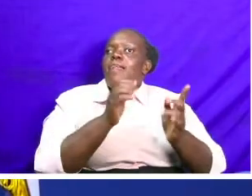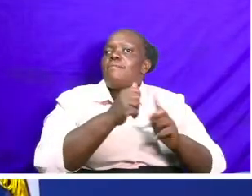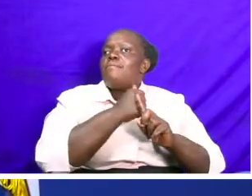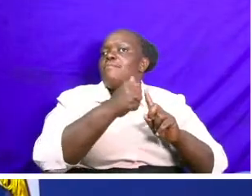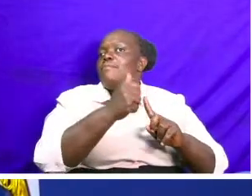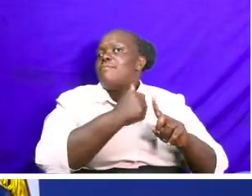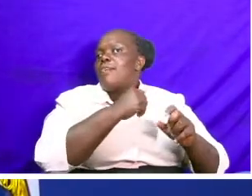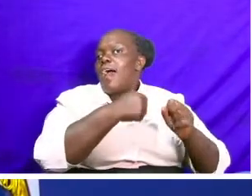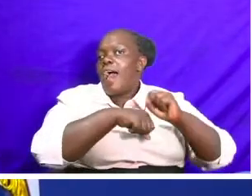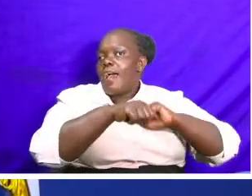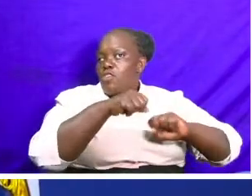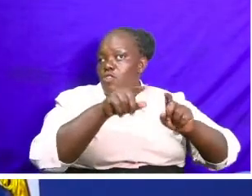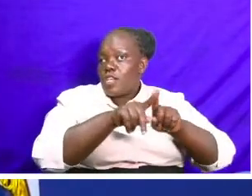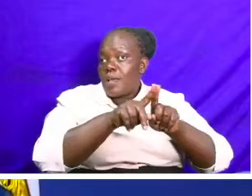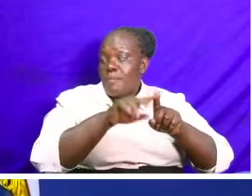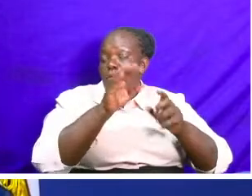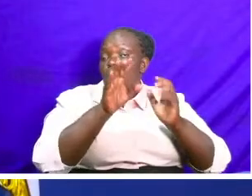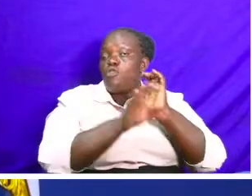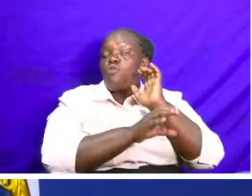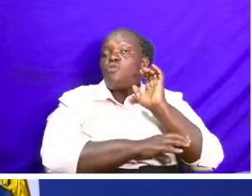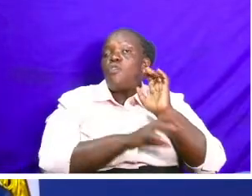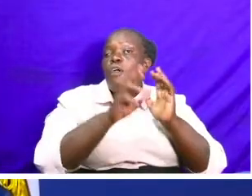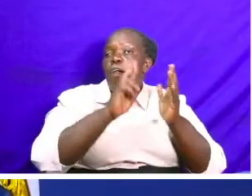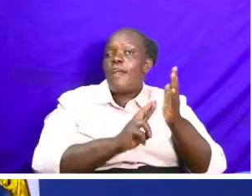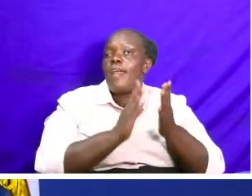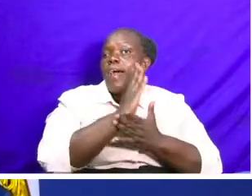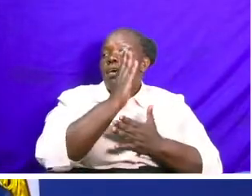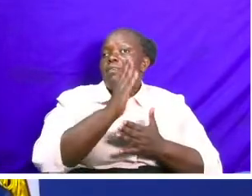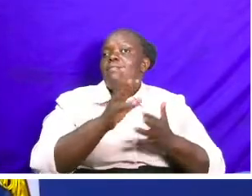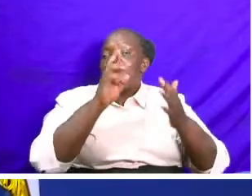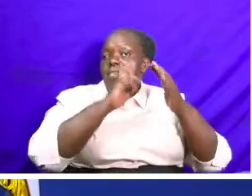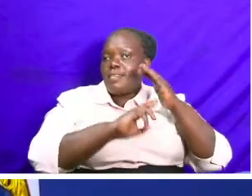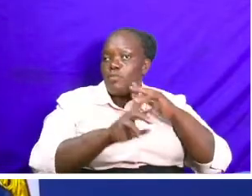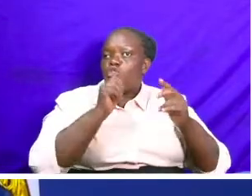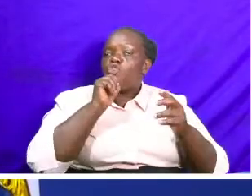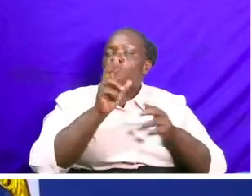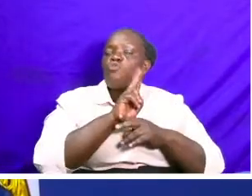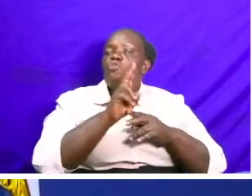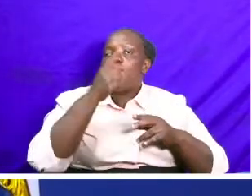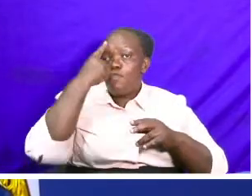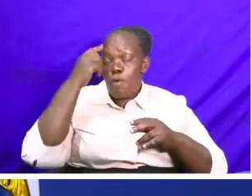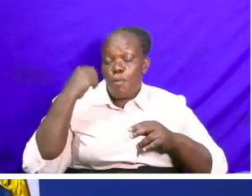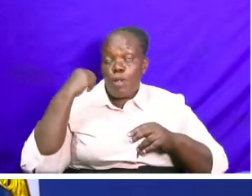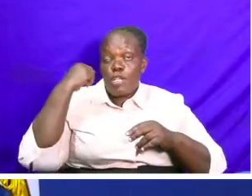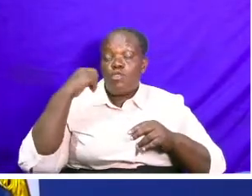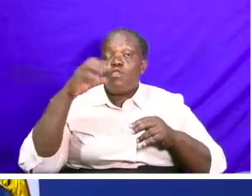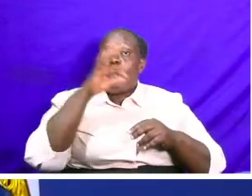actors, ensuring constitutional rights are respected and not exploited for political gain.